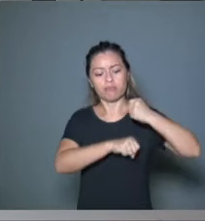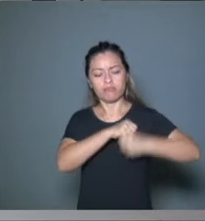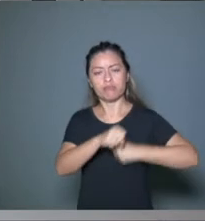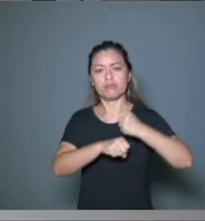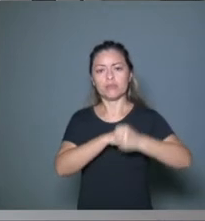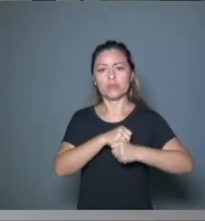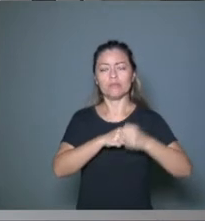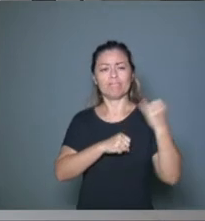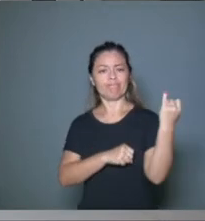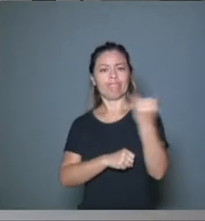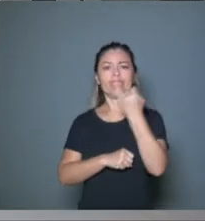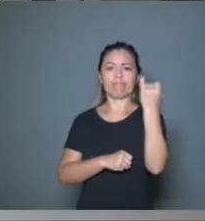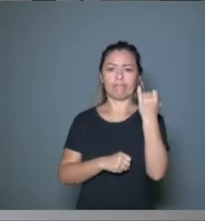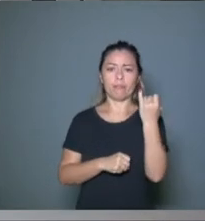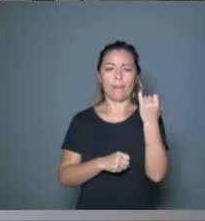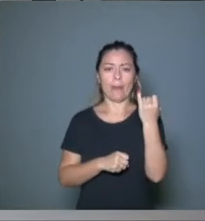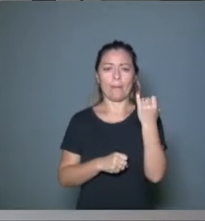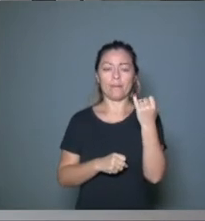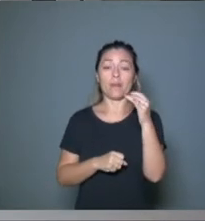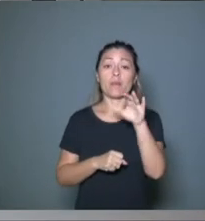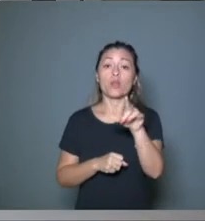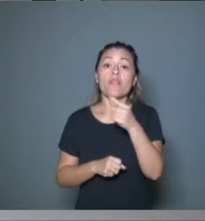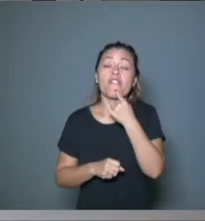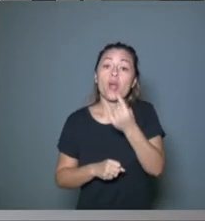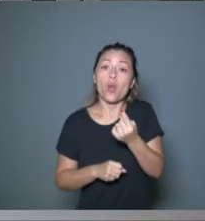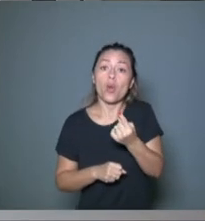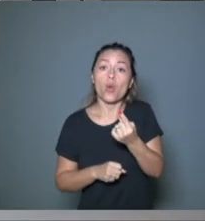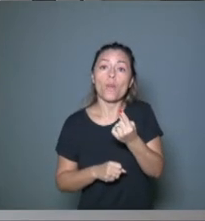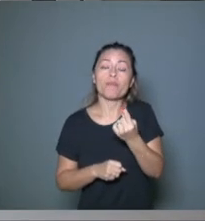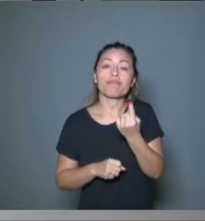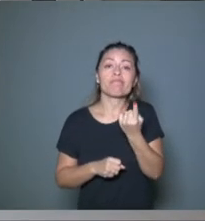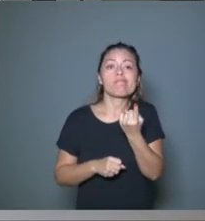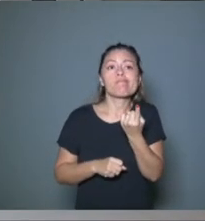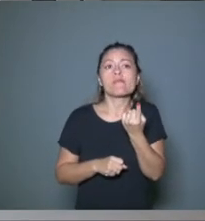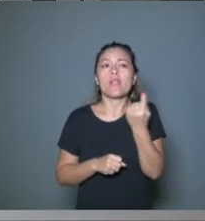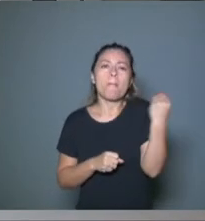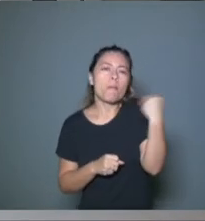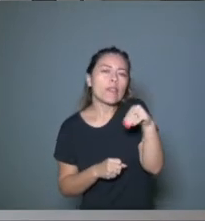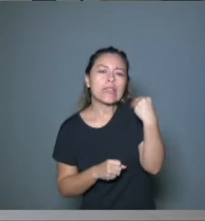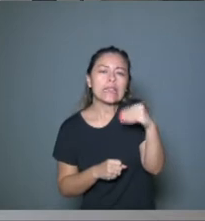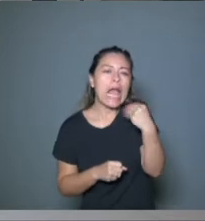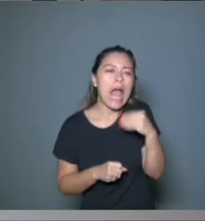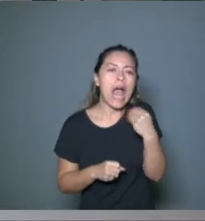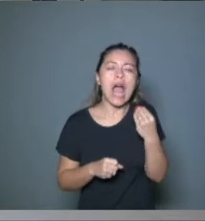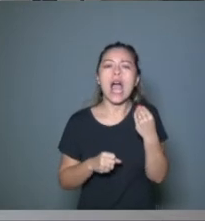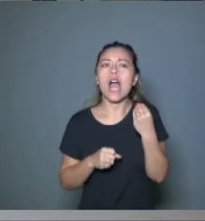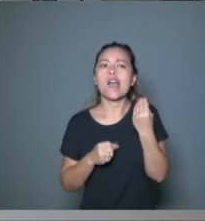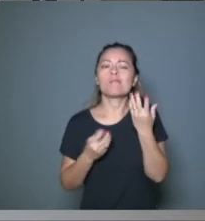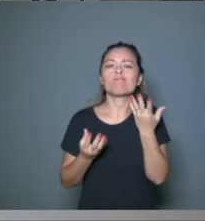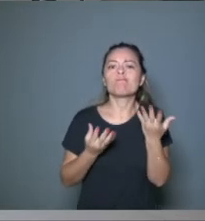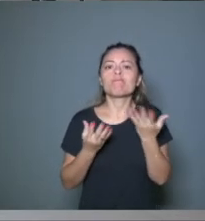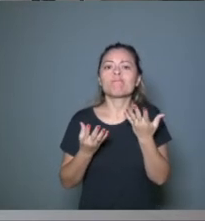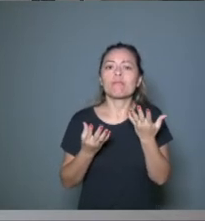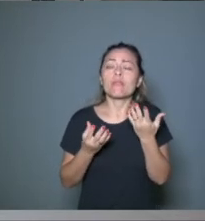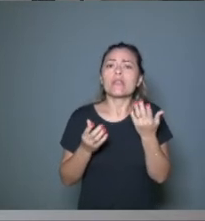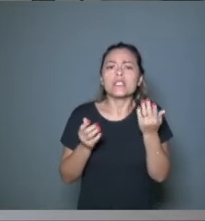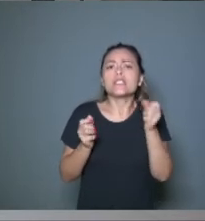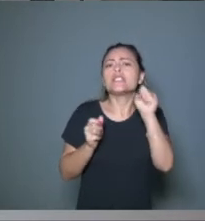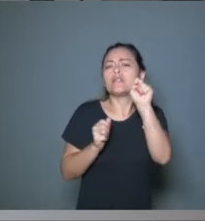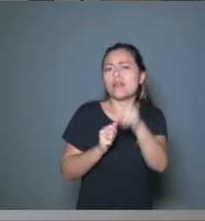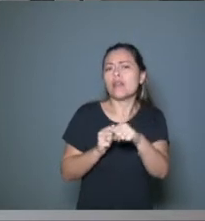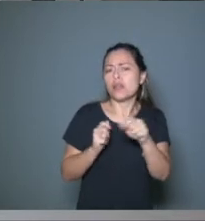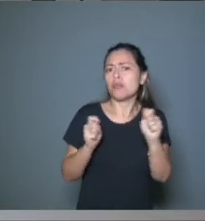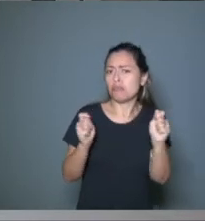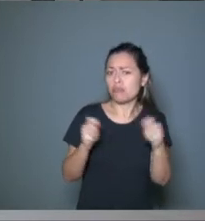create value for the company in the future. So just as you mentioned, if there are opportunities,